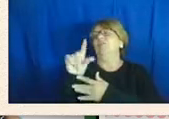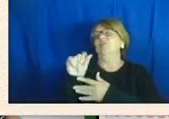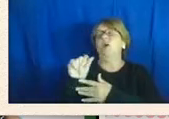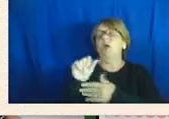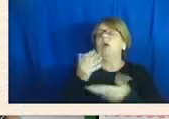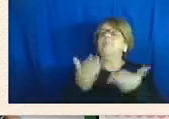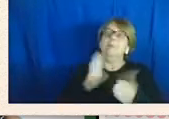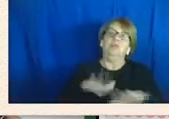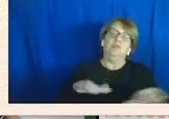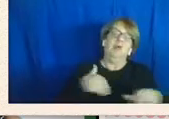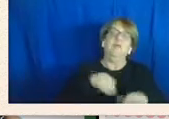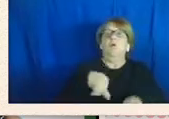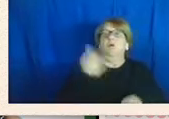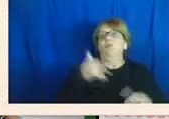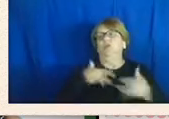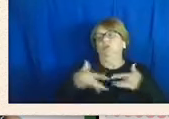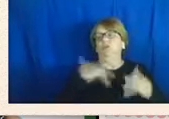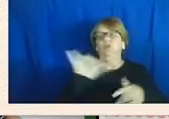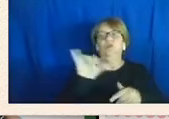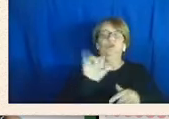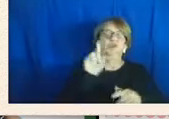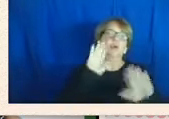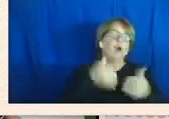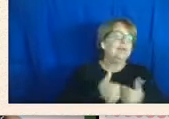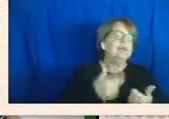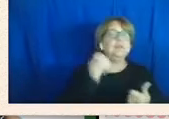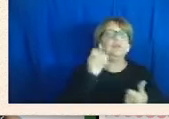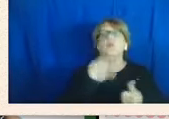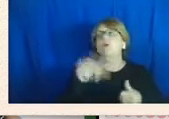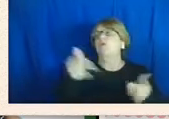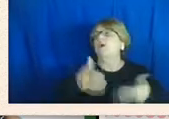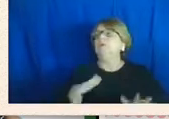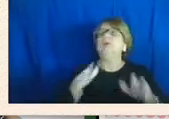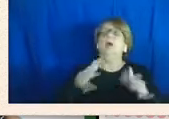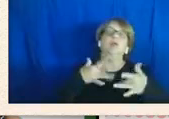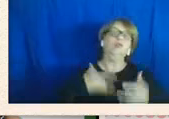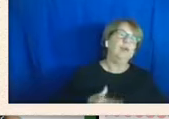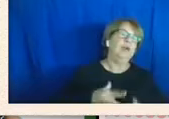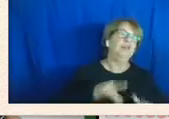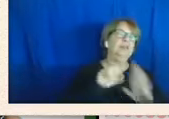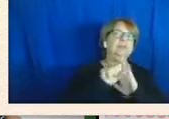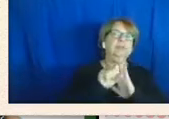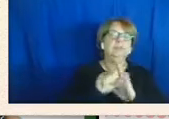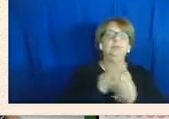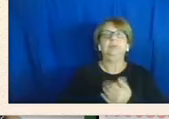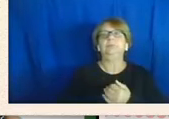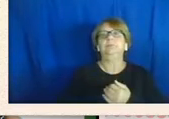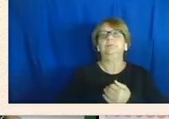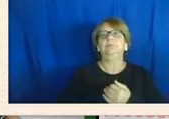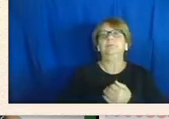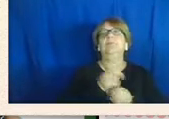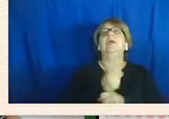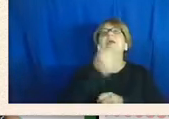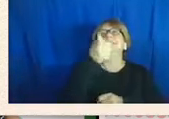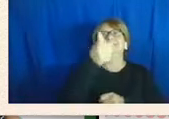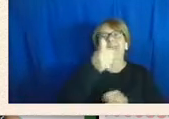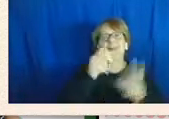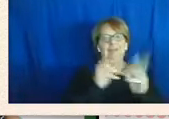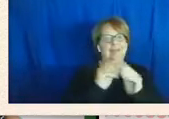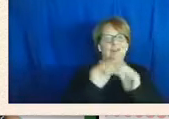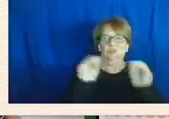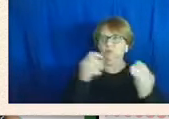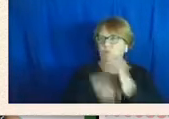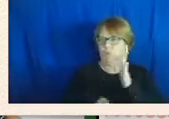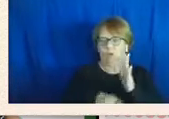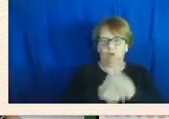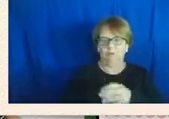as well, like autism or other anxiety or depression symptoms. They get 10 sessions for no cost if they qualify,